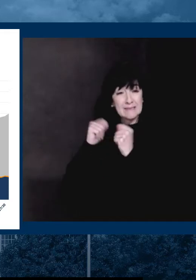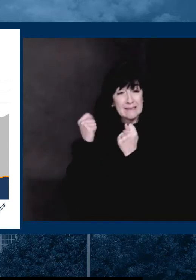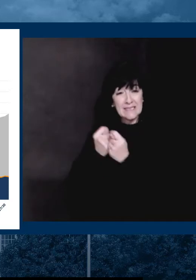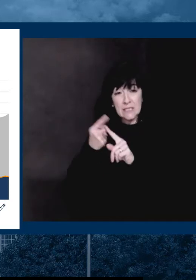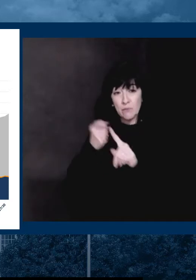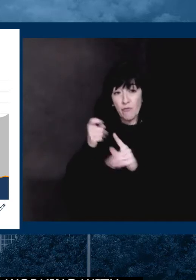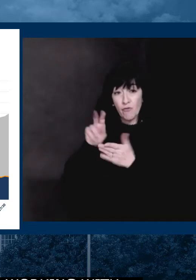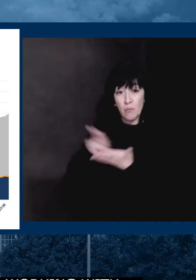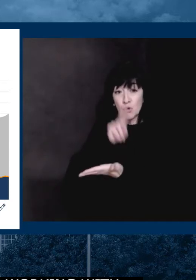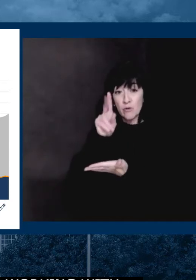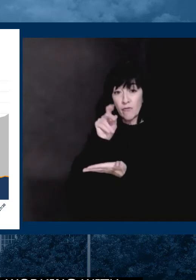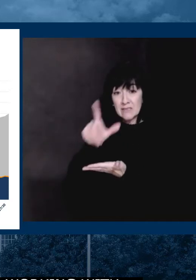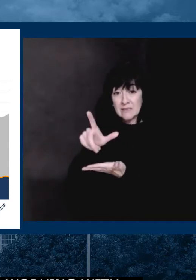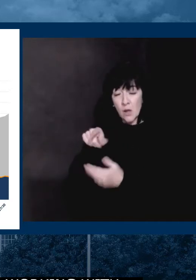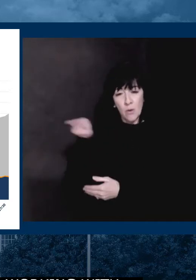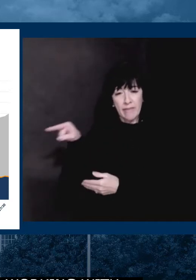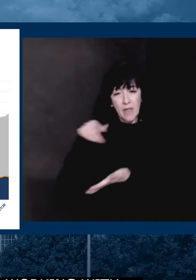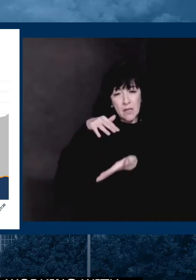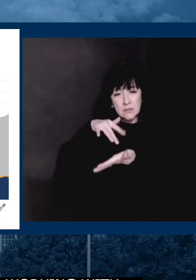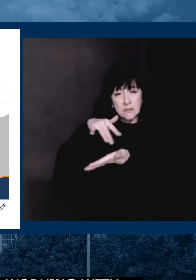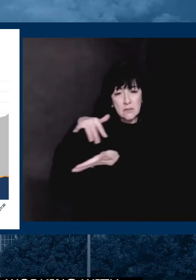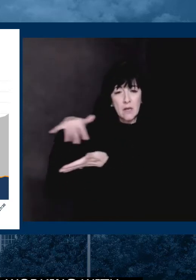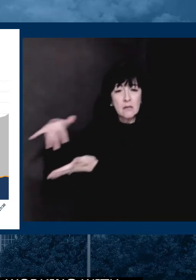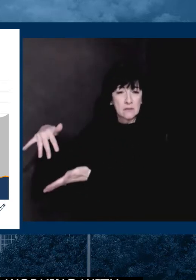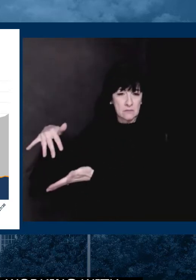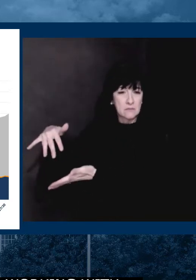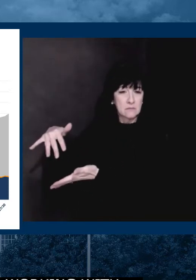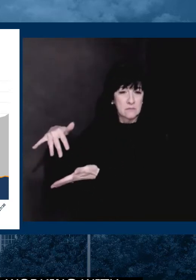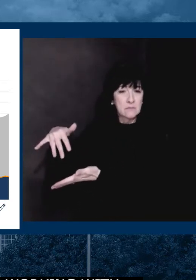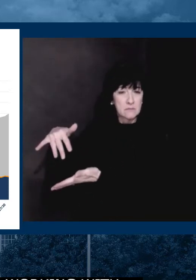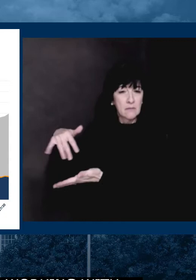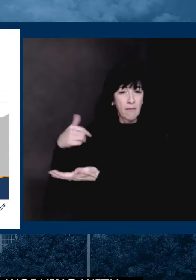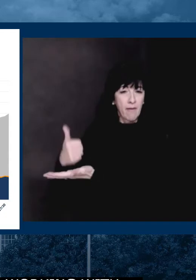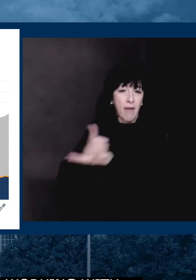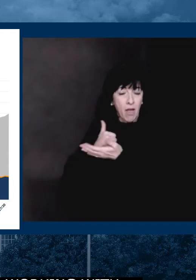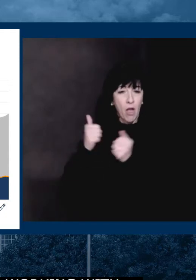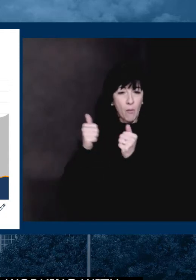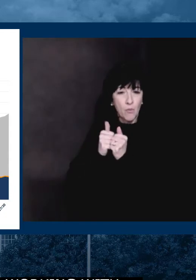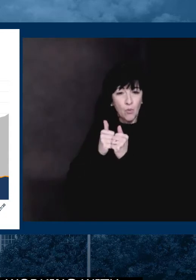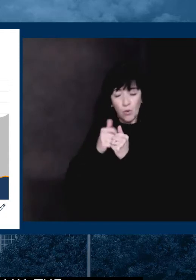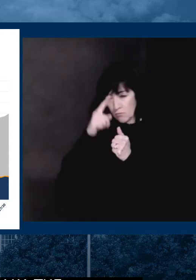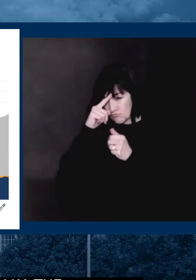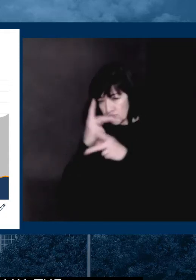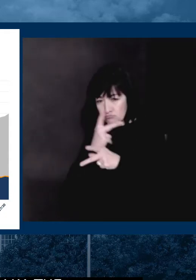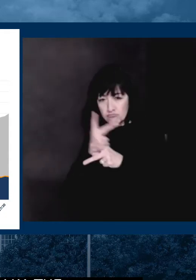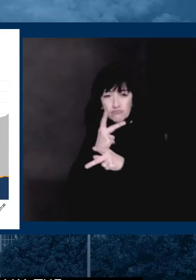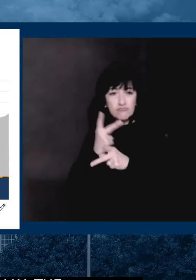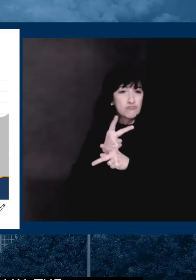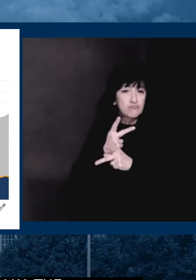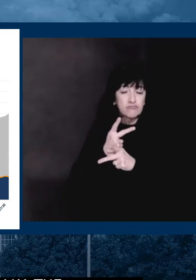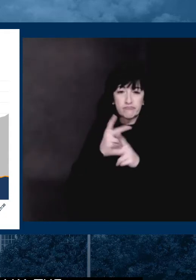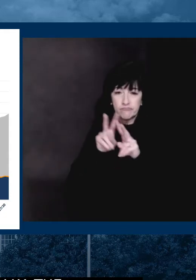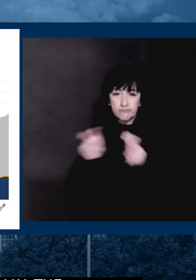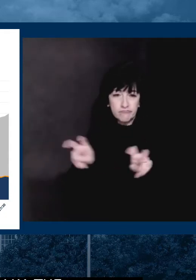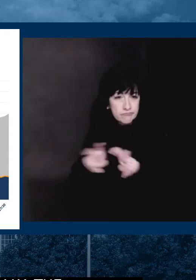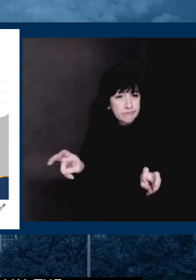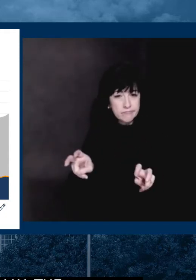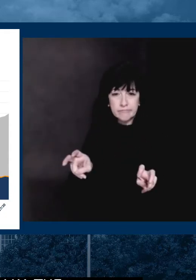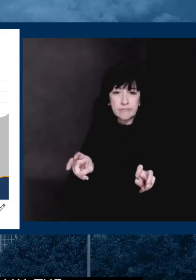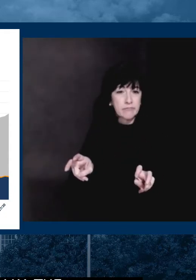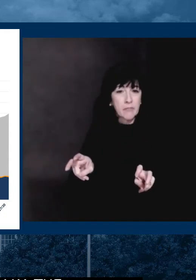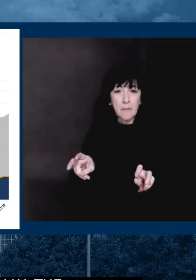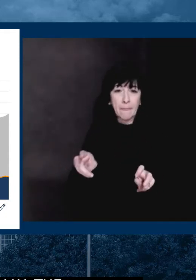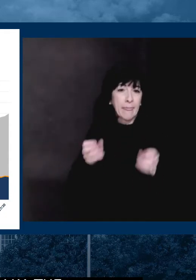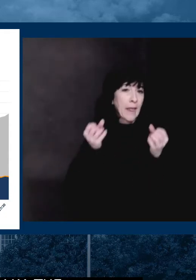asset to us. And well, the slide we're looking at now is, could it help us? Because I know we get the question almost weekly, when are we